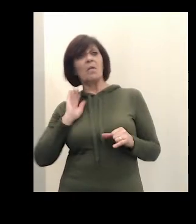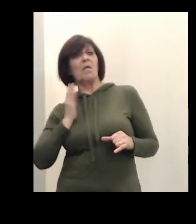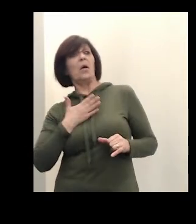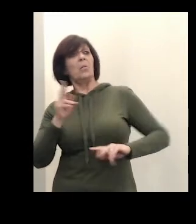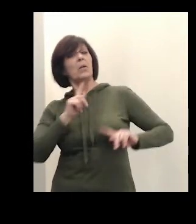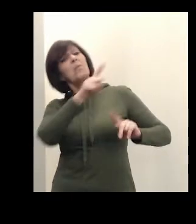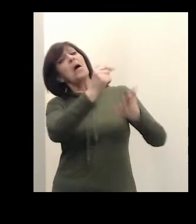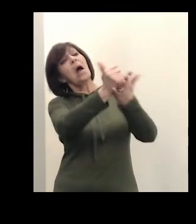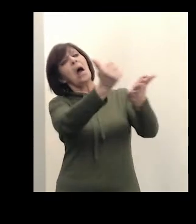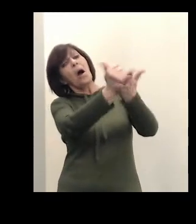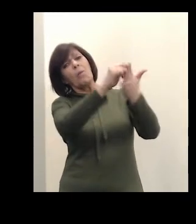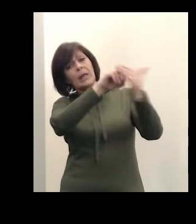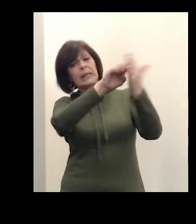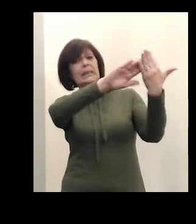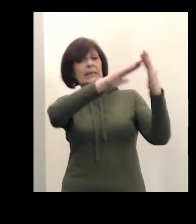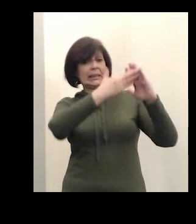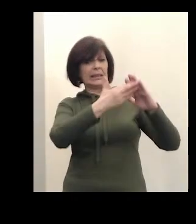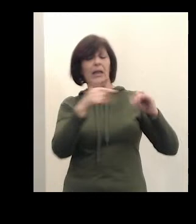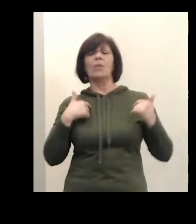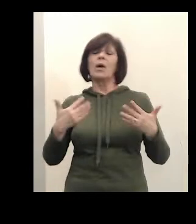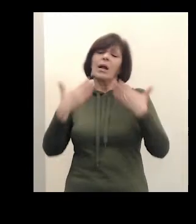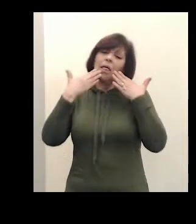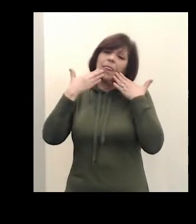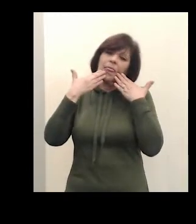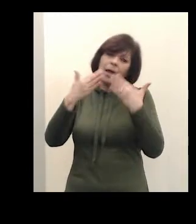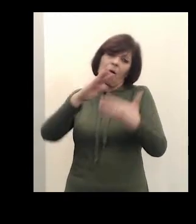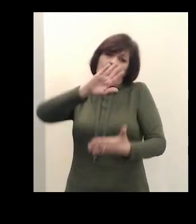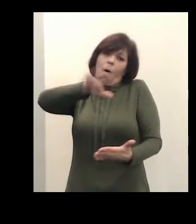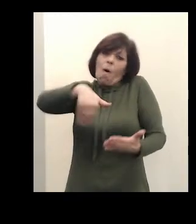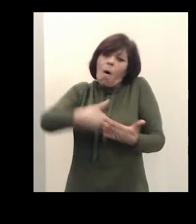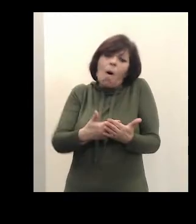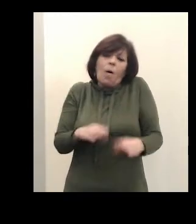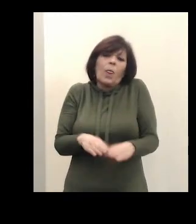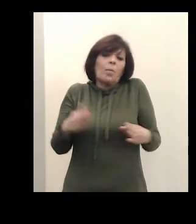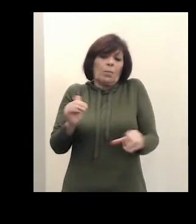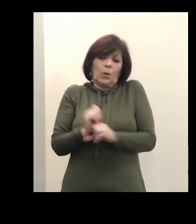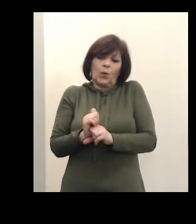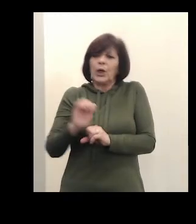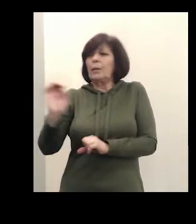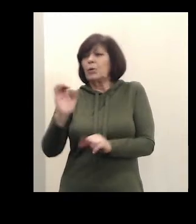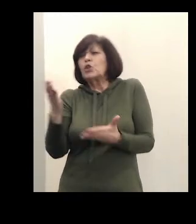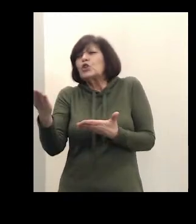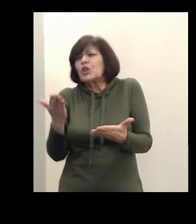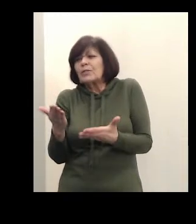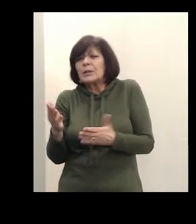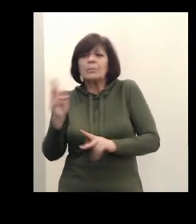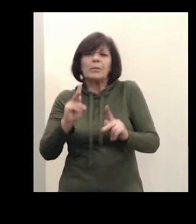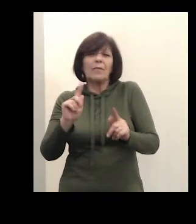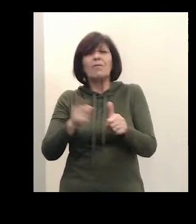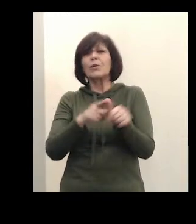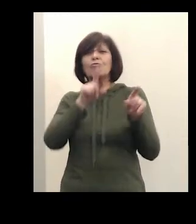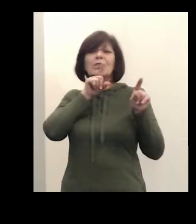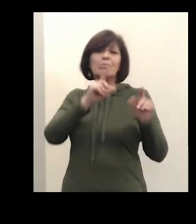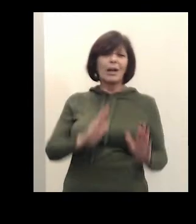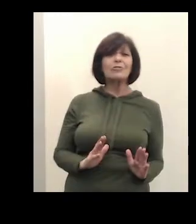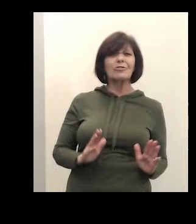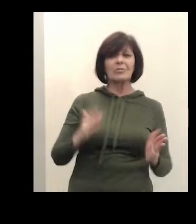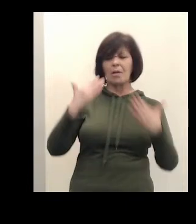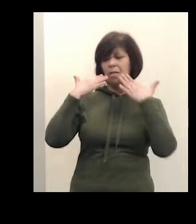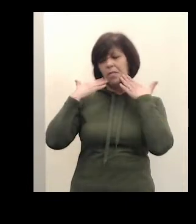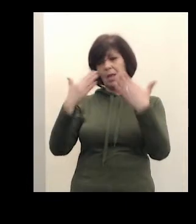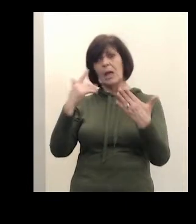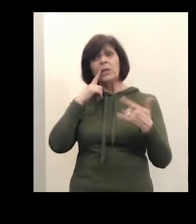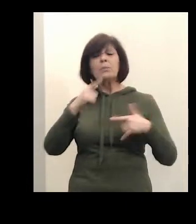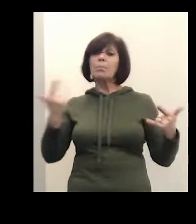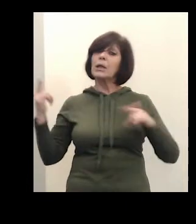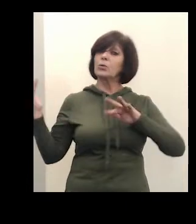the city. I want to thank all of the Public Works, emergency services, first responders, and the like. It was a big storm.